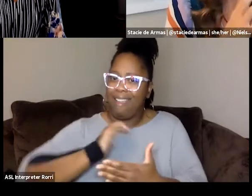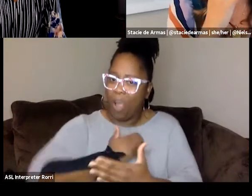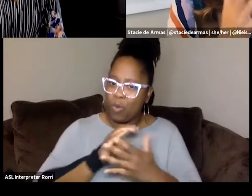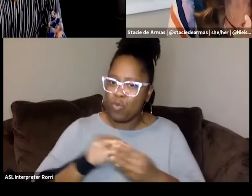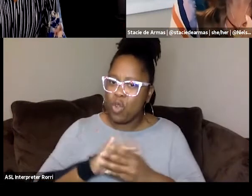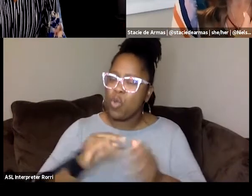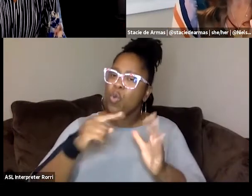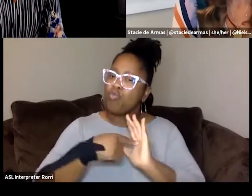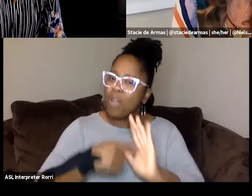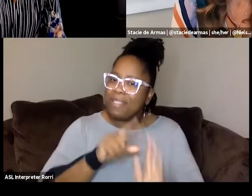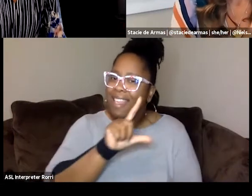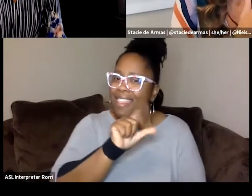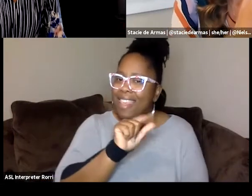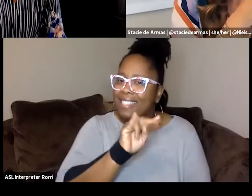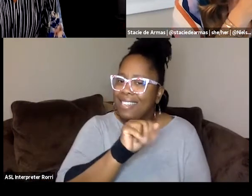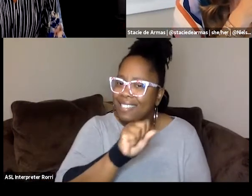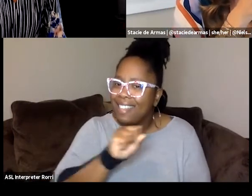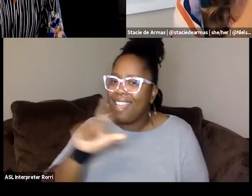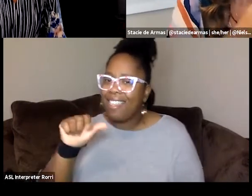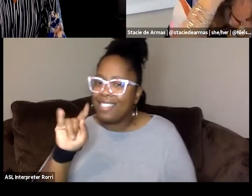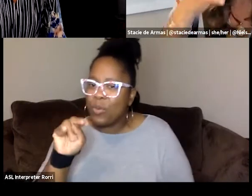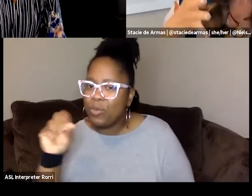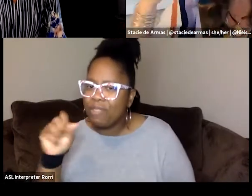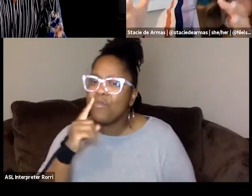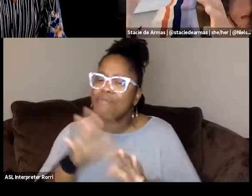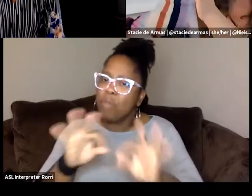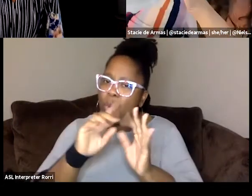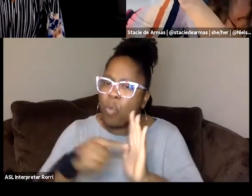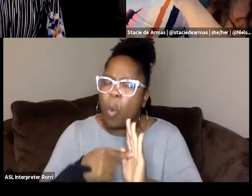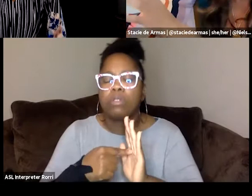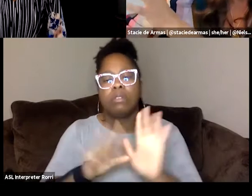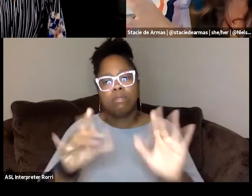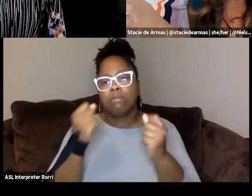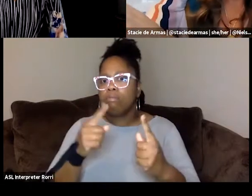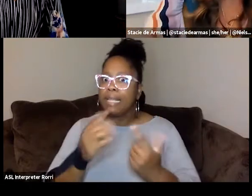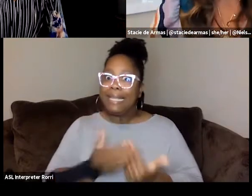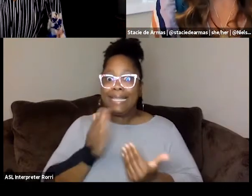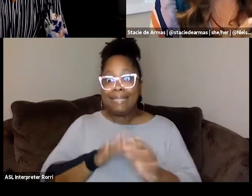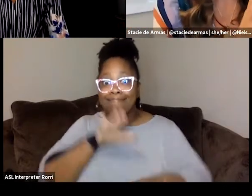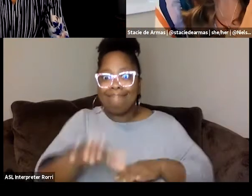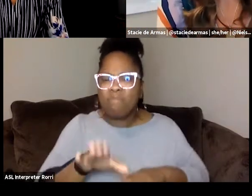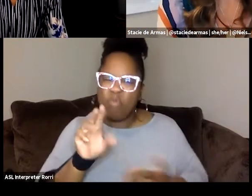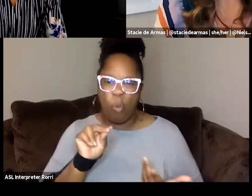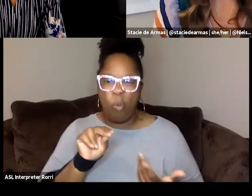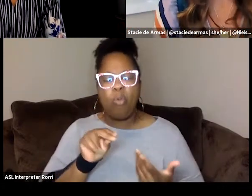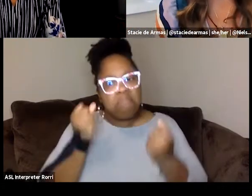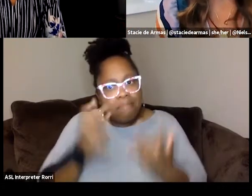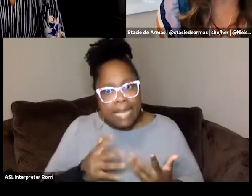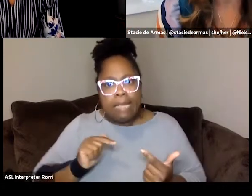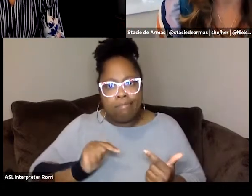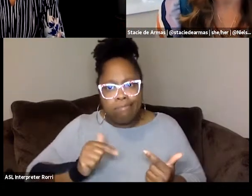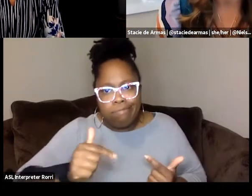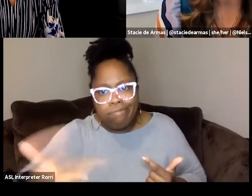and Latinos in those key roles. I mean, if there's many steps in this process to get to the end game, but certainly that's where it has to begin.